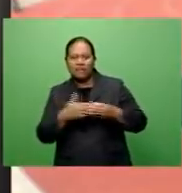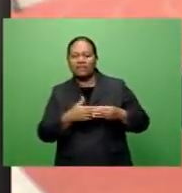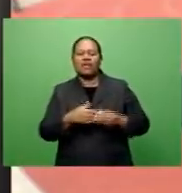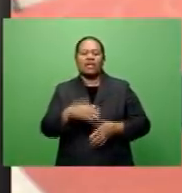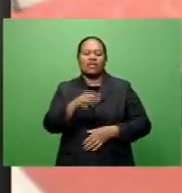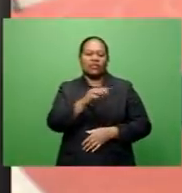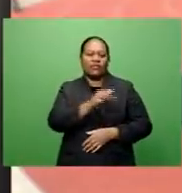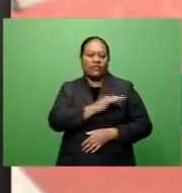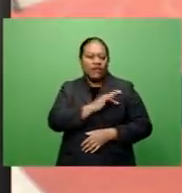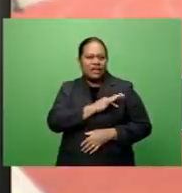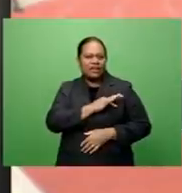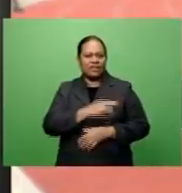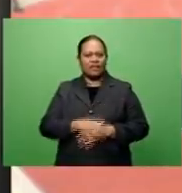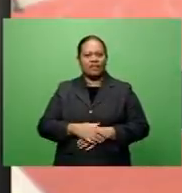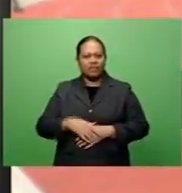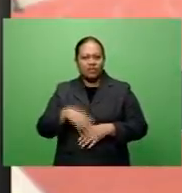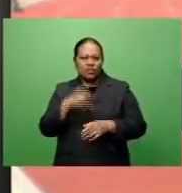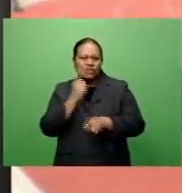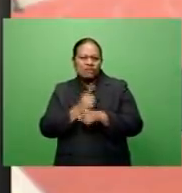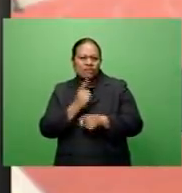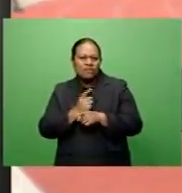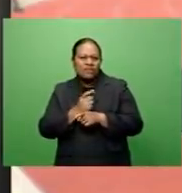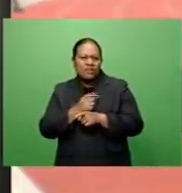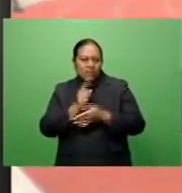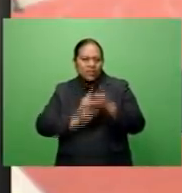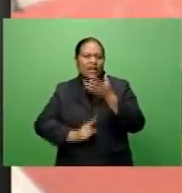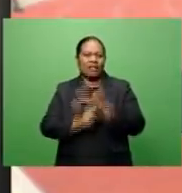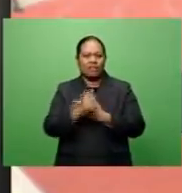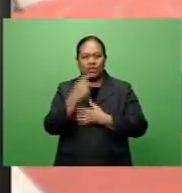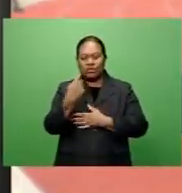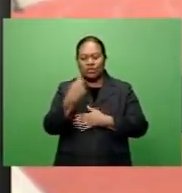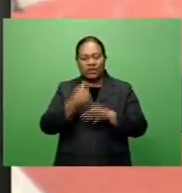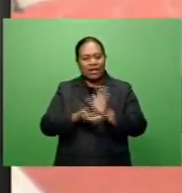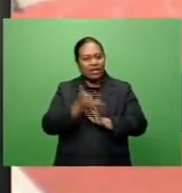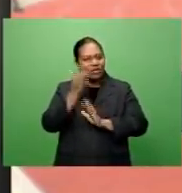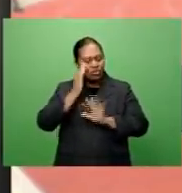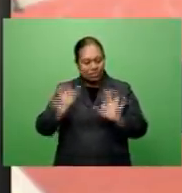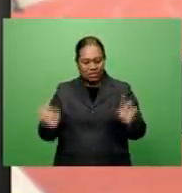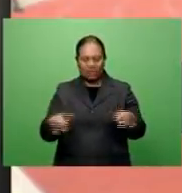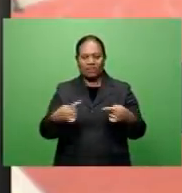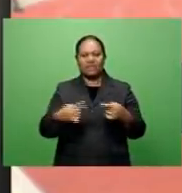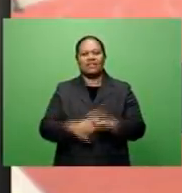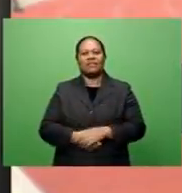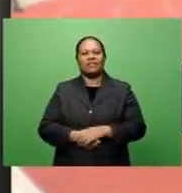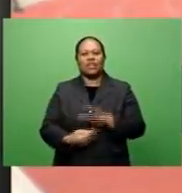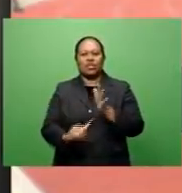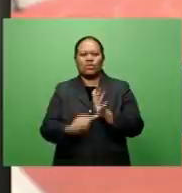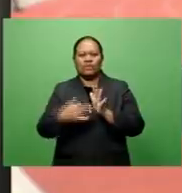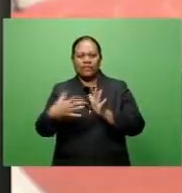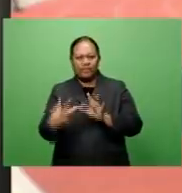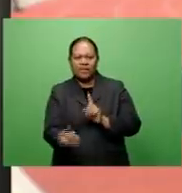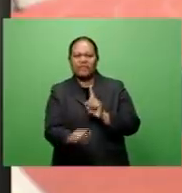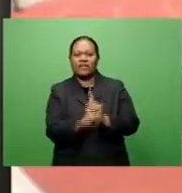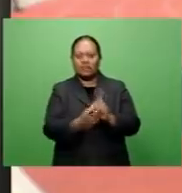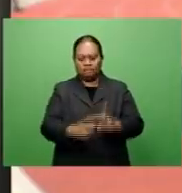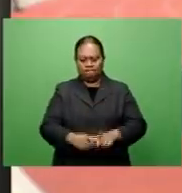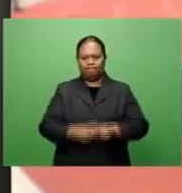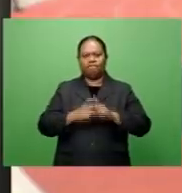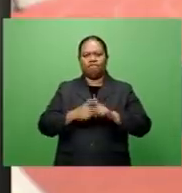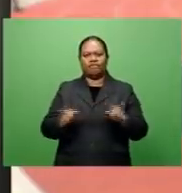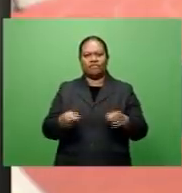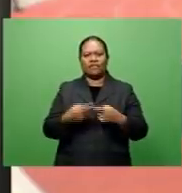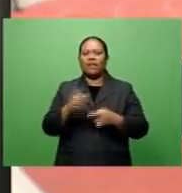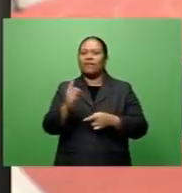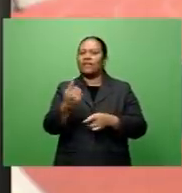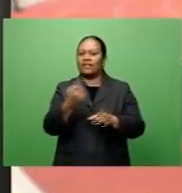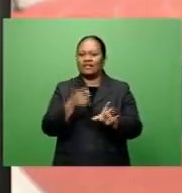and determination, so to speak, in the upcoming secondary schools athletics competitions. Tukindia faces tough opposition in his first year